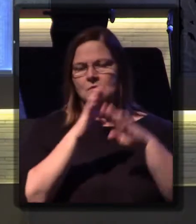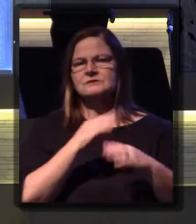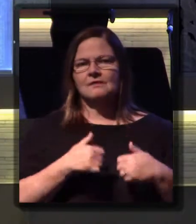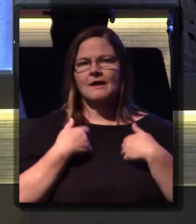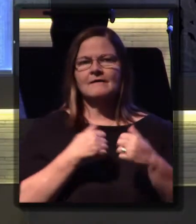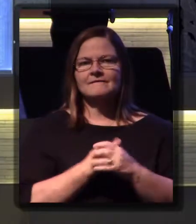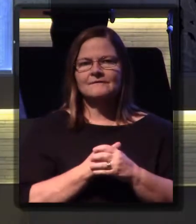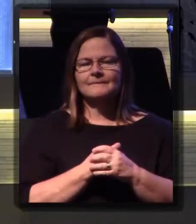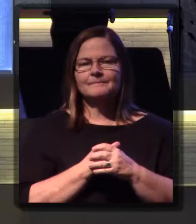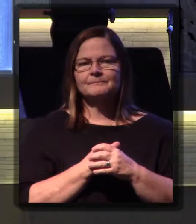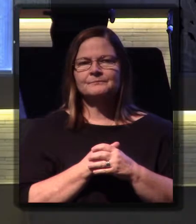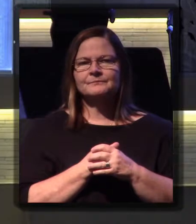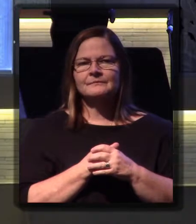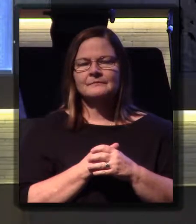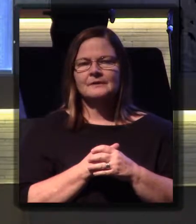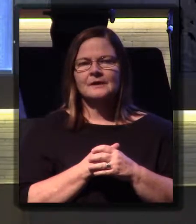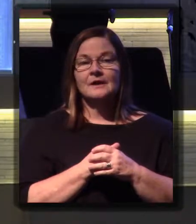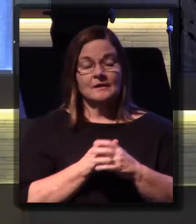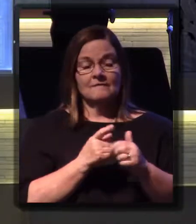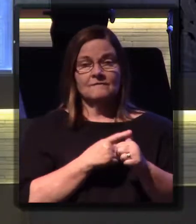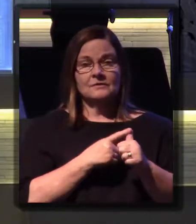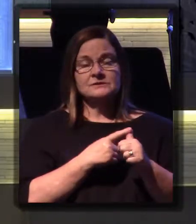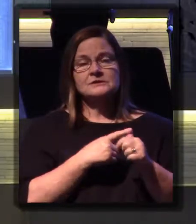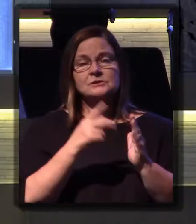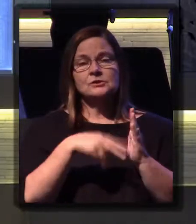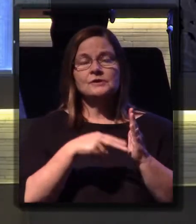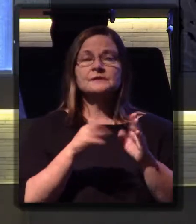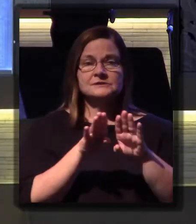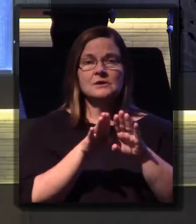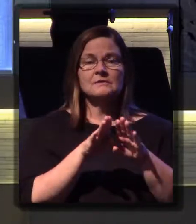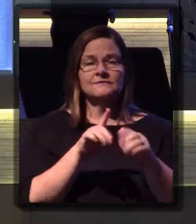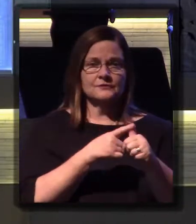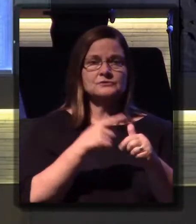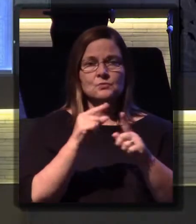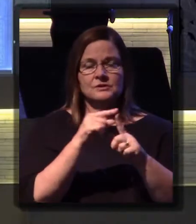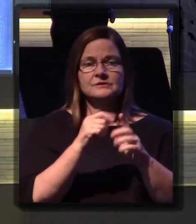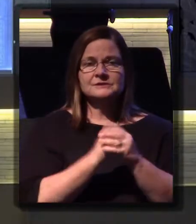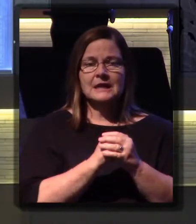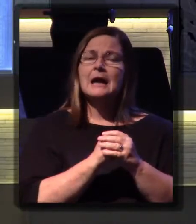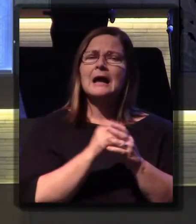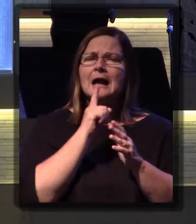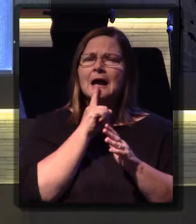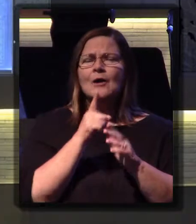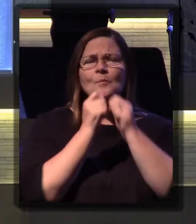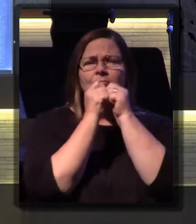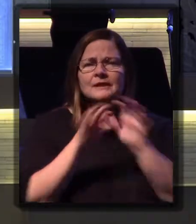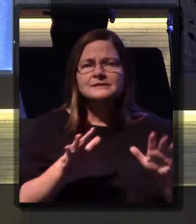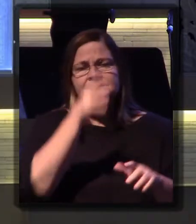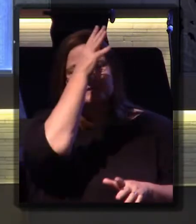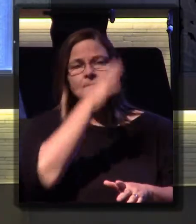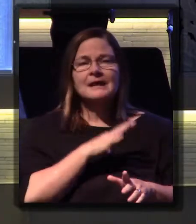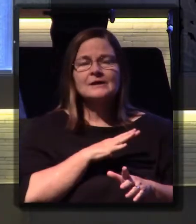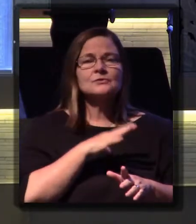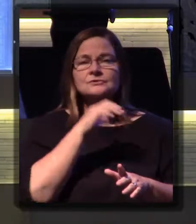to consider how to survive the storms of life. Psalm 1 tells us some answers. Take a look with me, first of all,